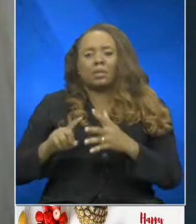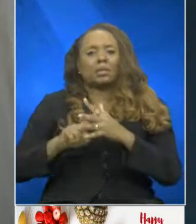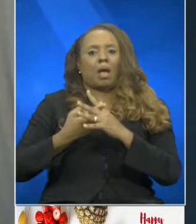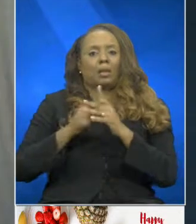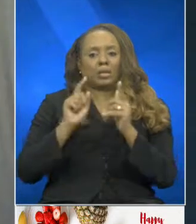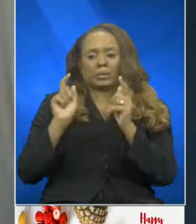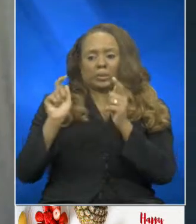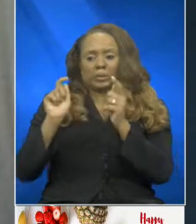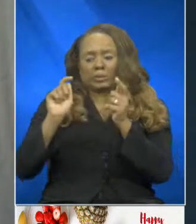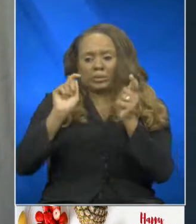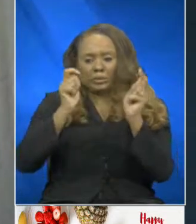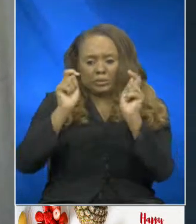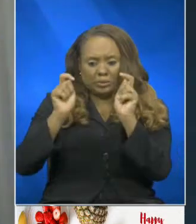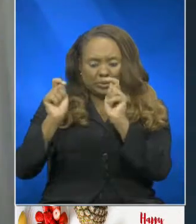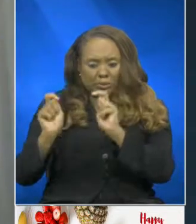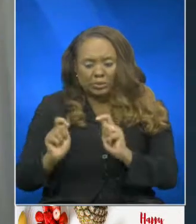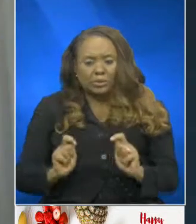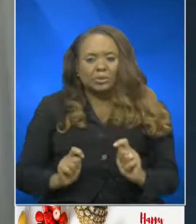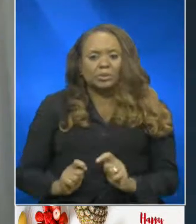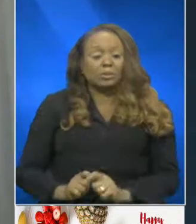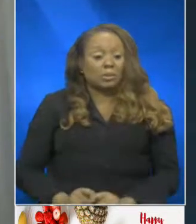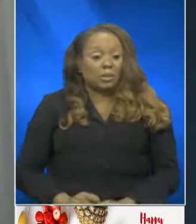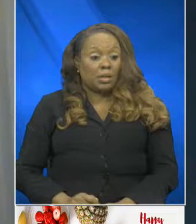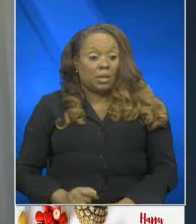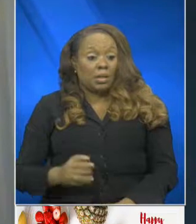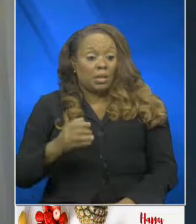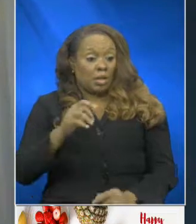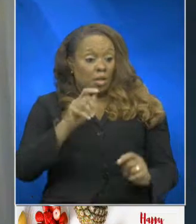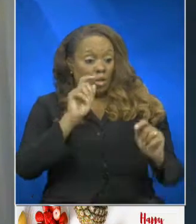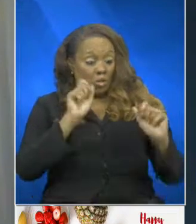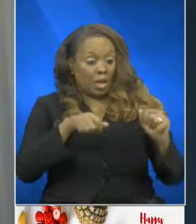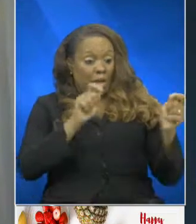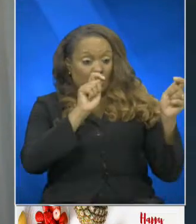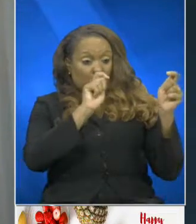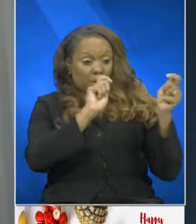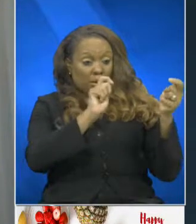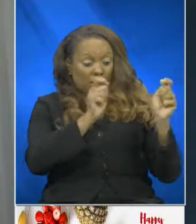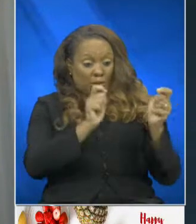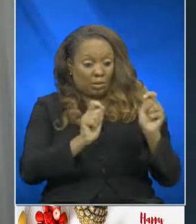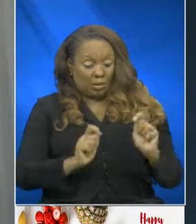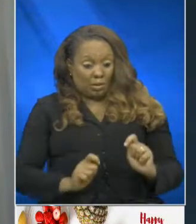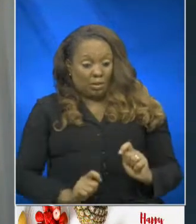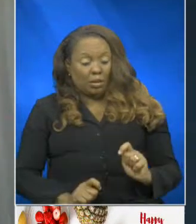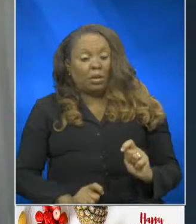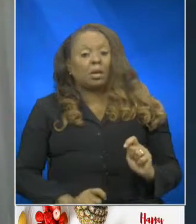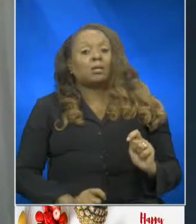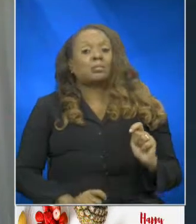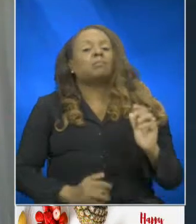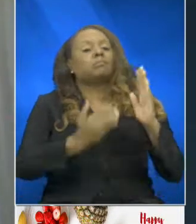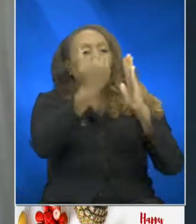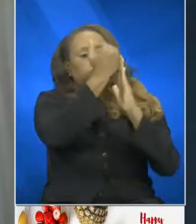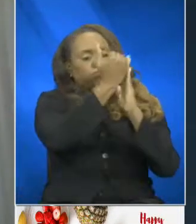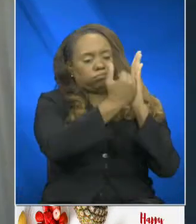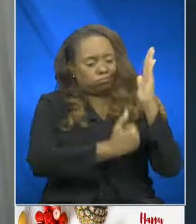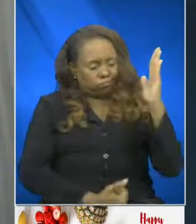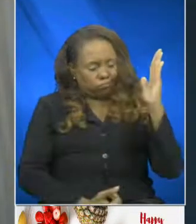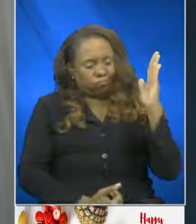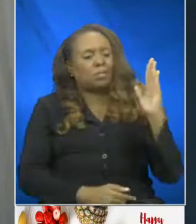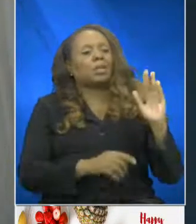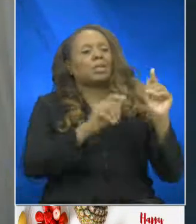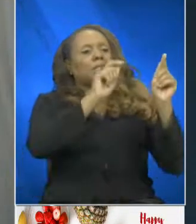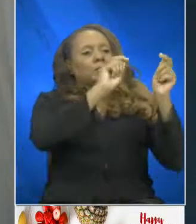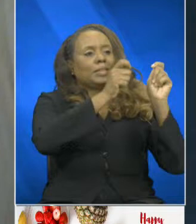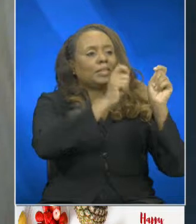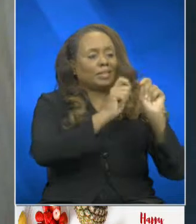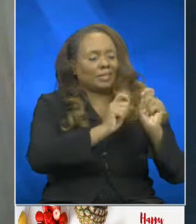or modify. And the modifiable ones are, it's a significantly longer list, but the important thing about them is that they